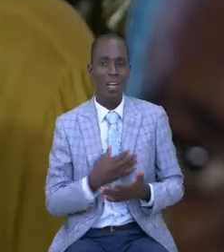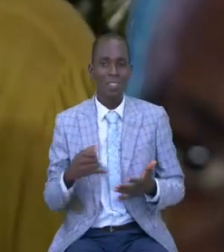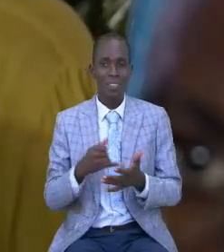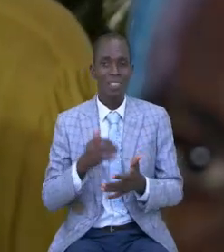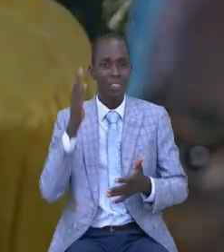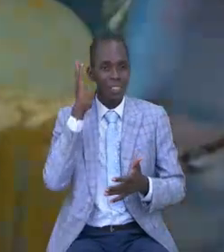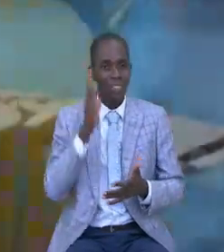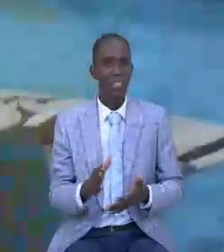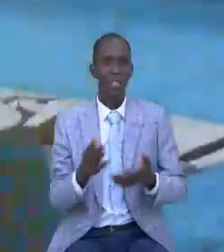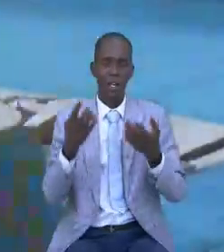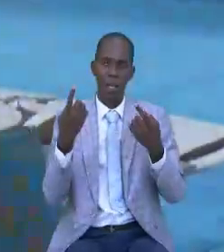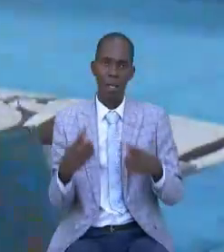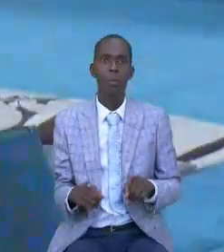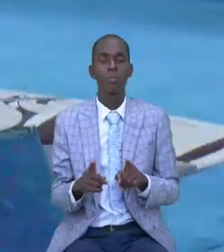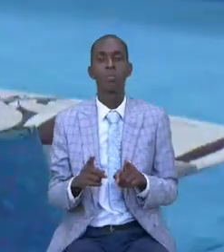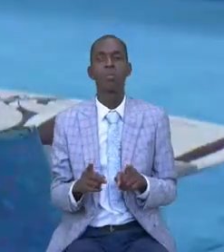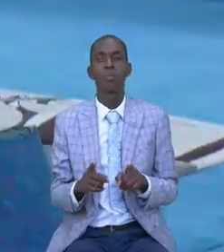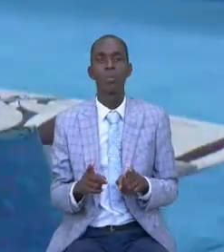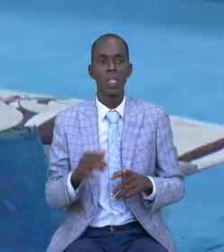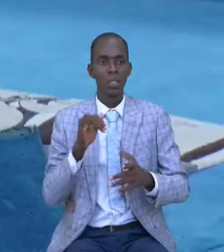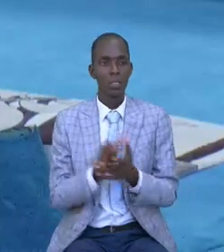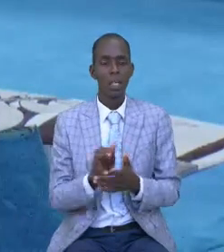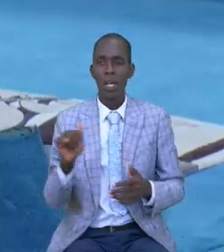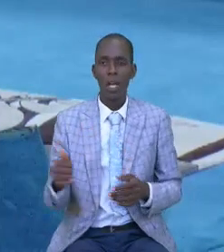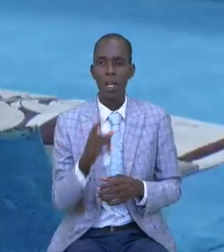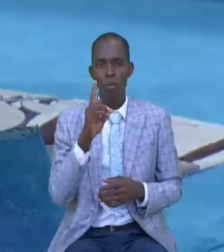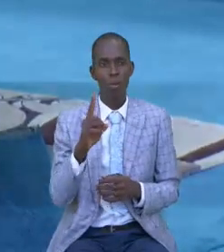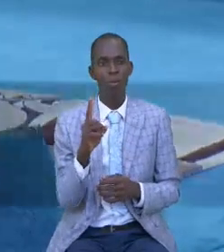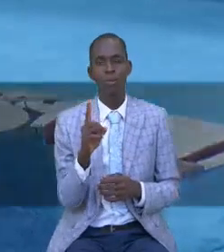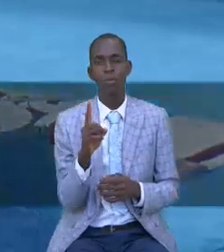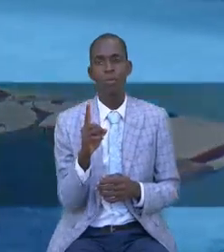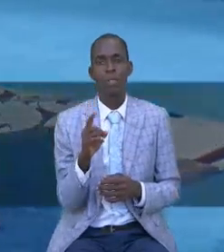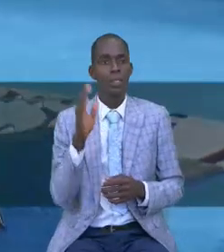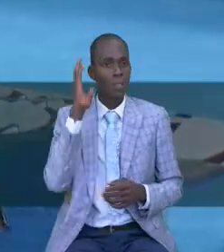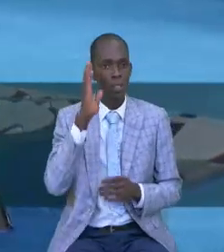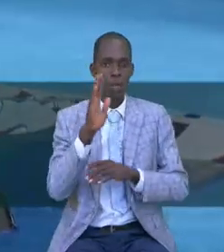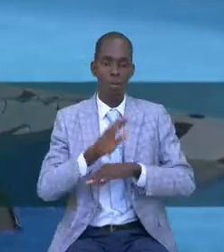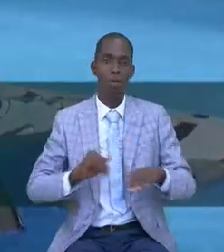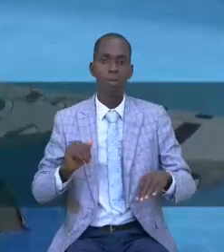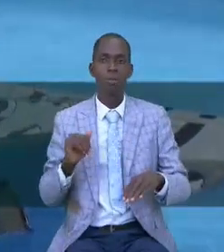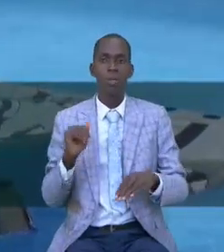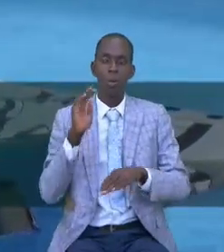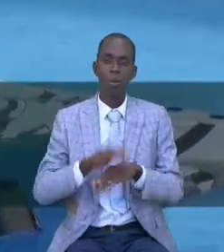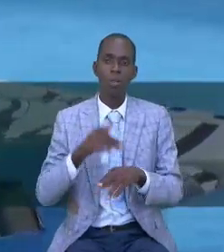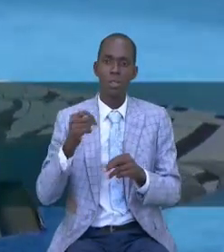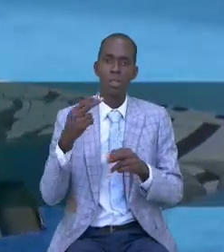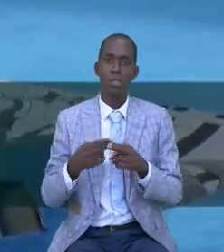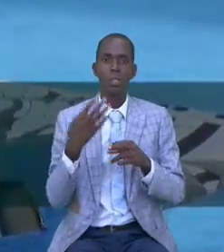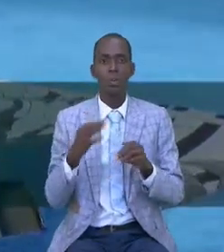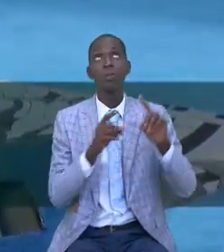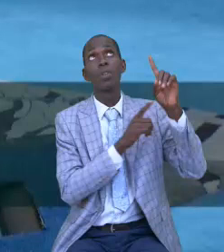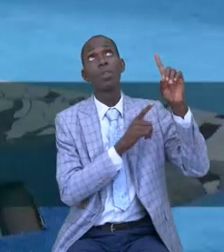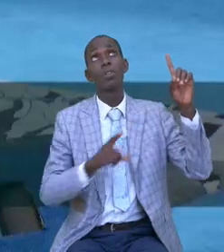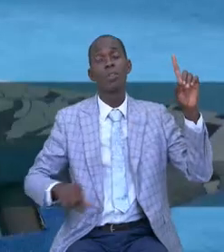shall come to pass that whosoever shall call on the name of the